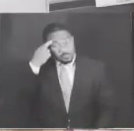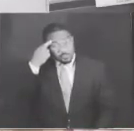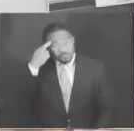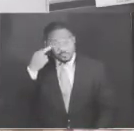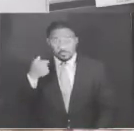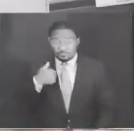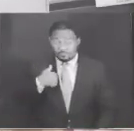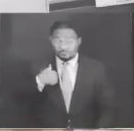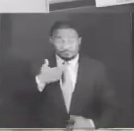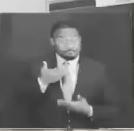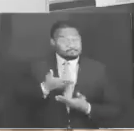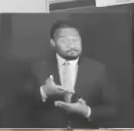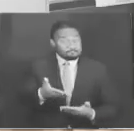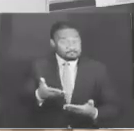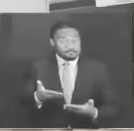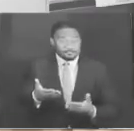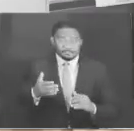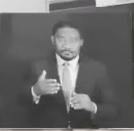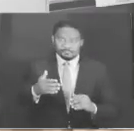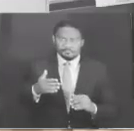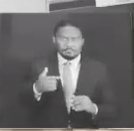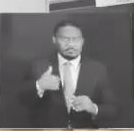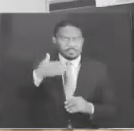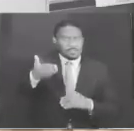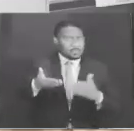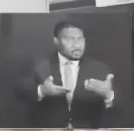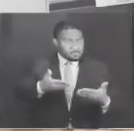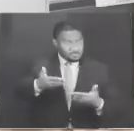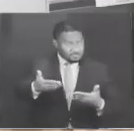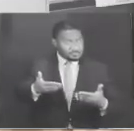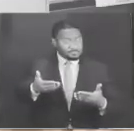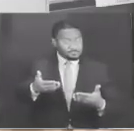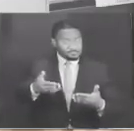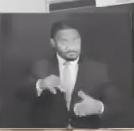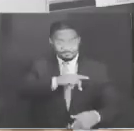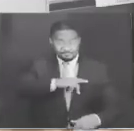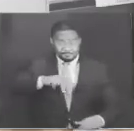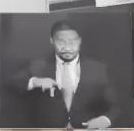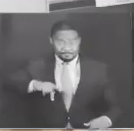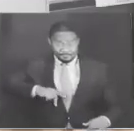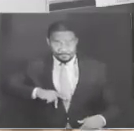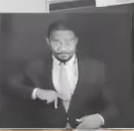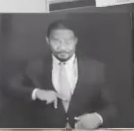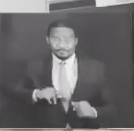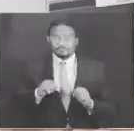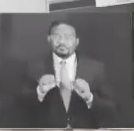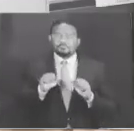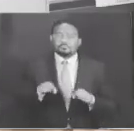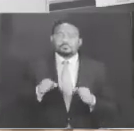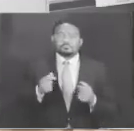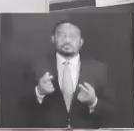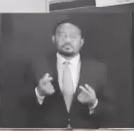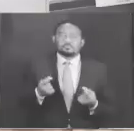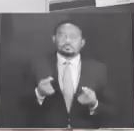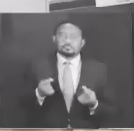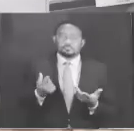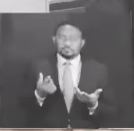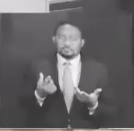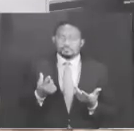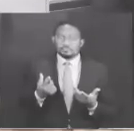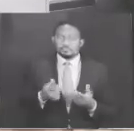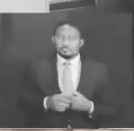this House. That is why I am inviting this House to give it a